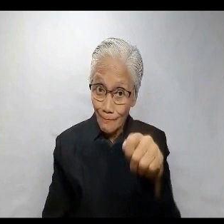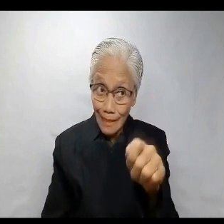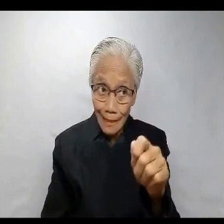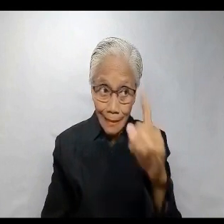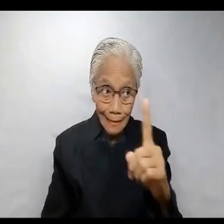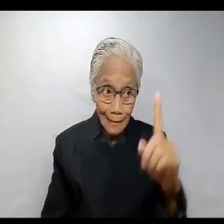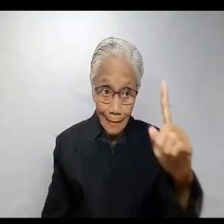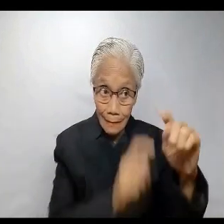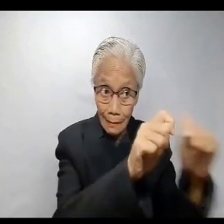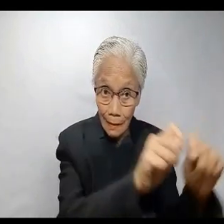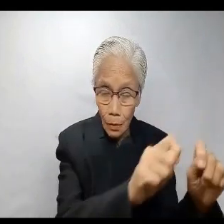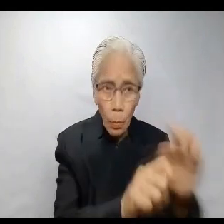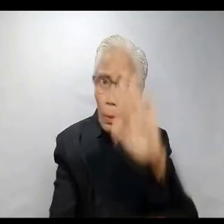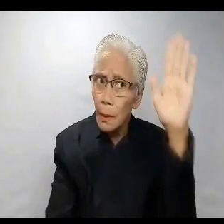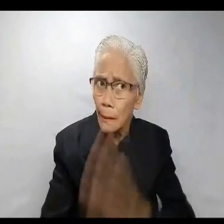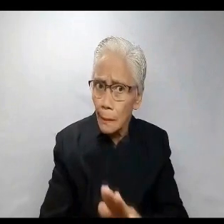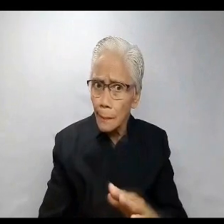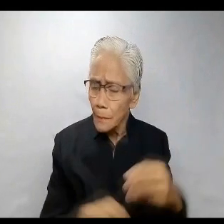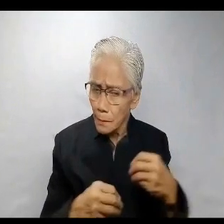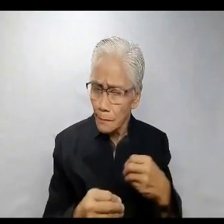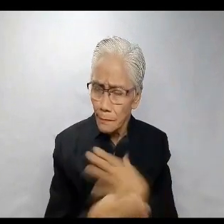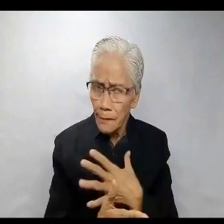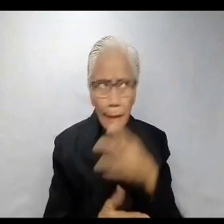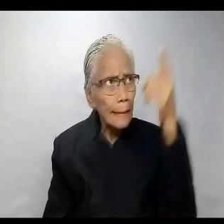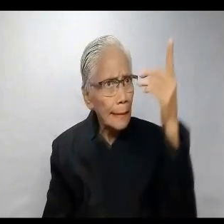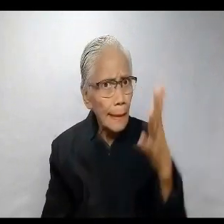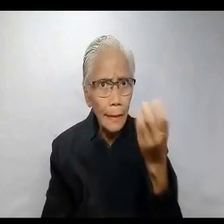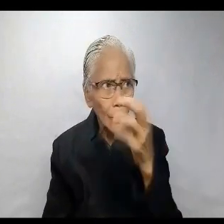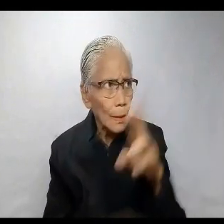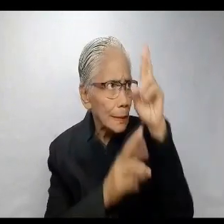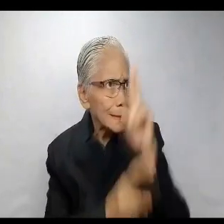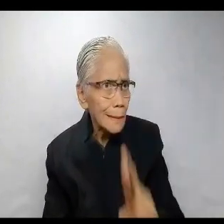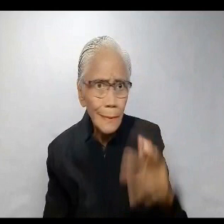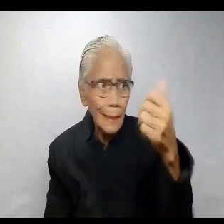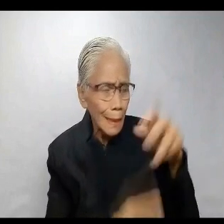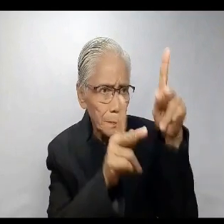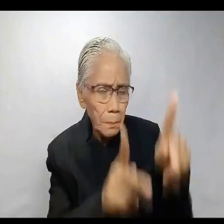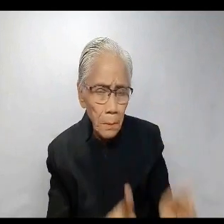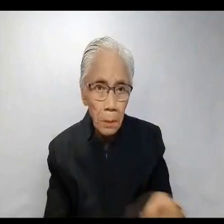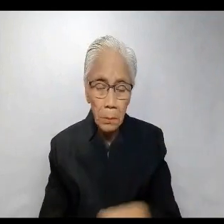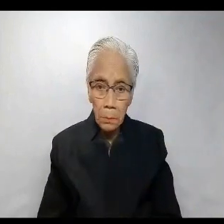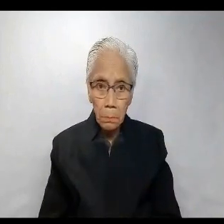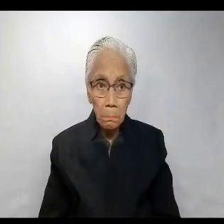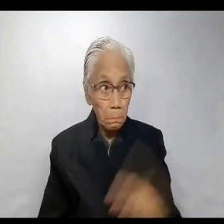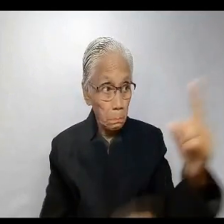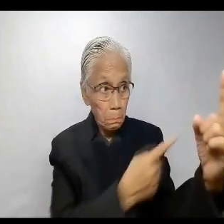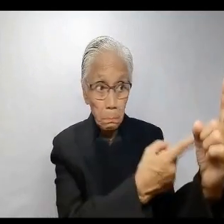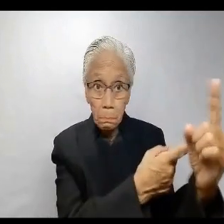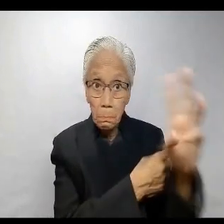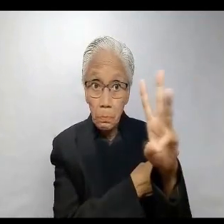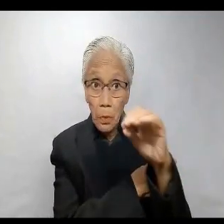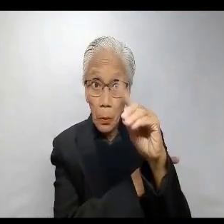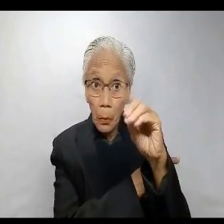town who neither feared God nor respected any human being. And a widow in that town used